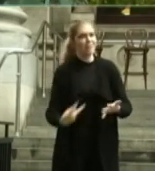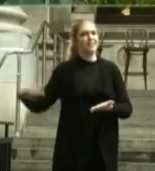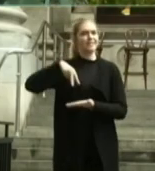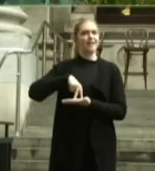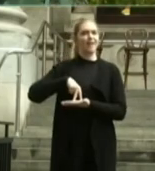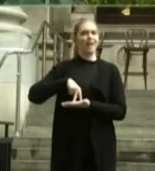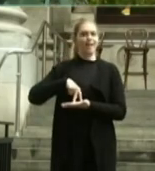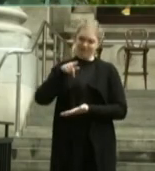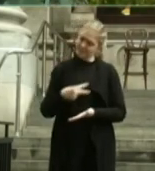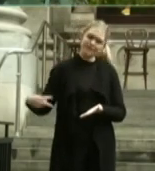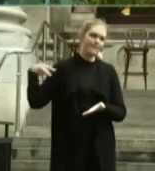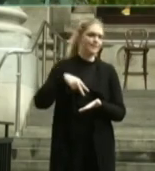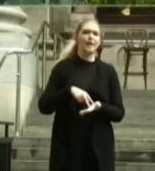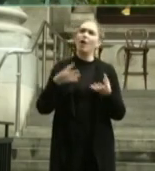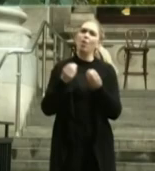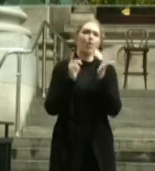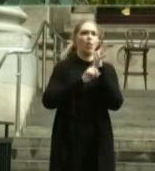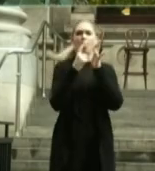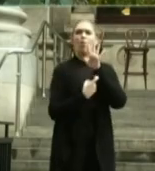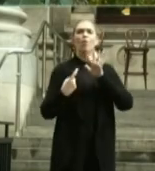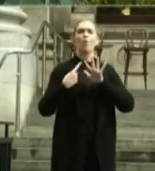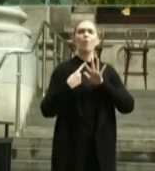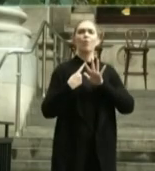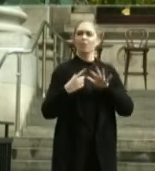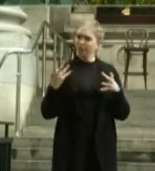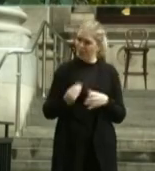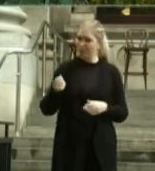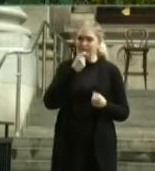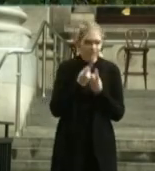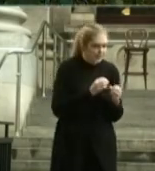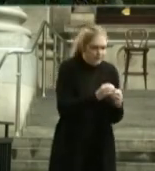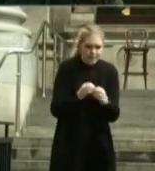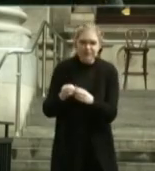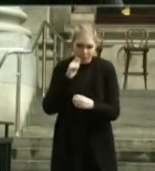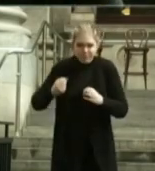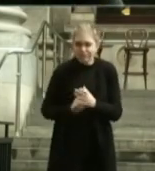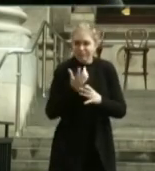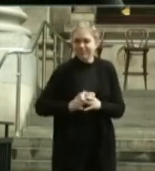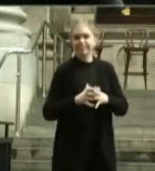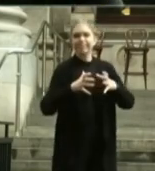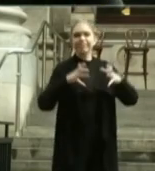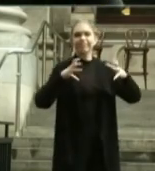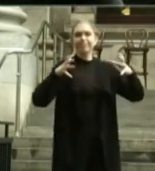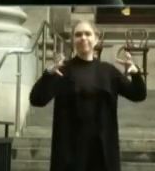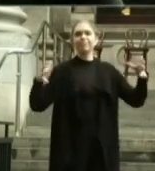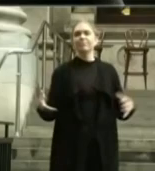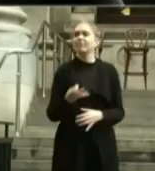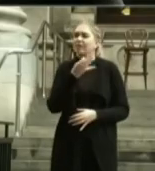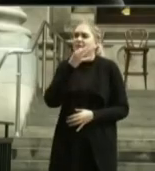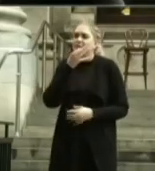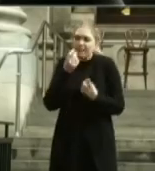stand and stand with the law. We all sing from little things, big things